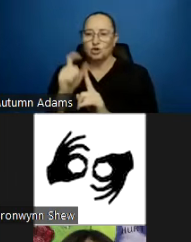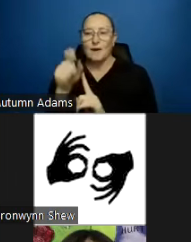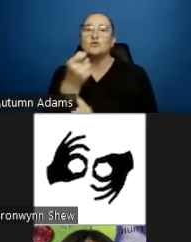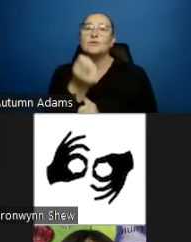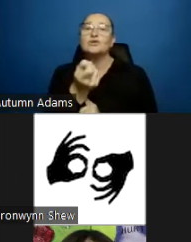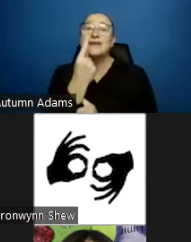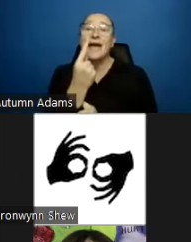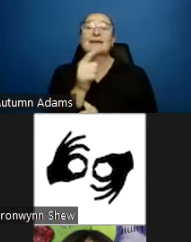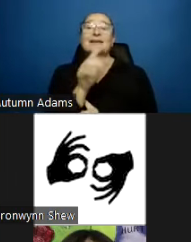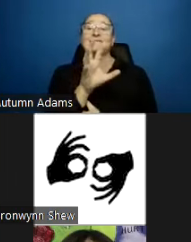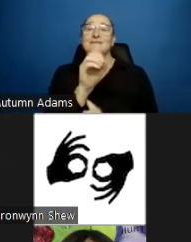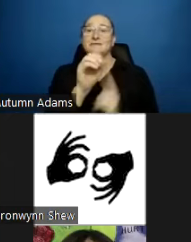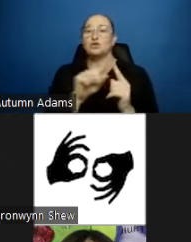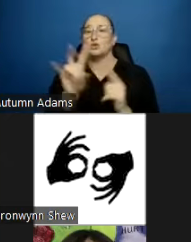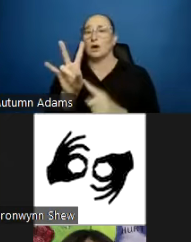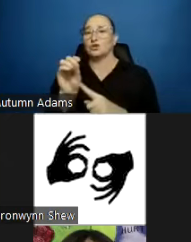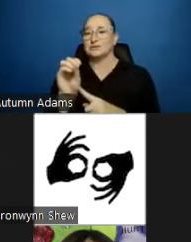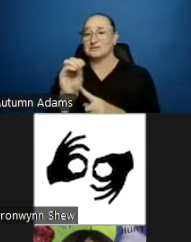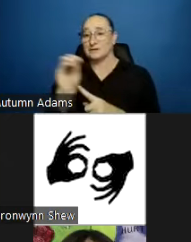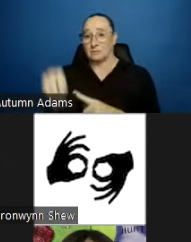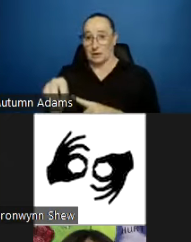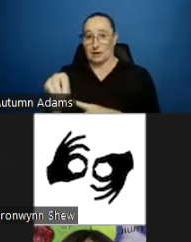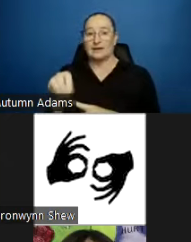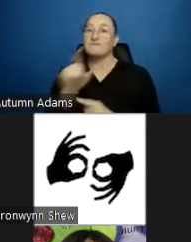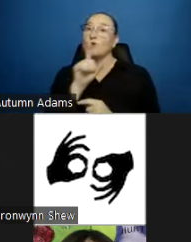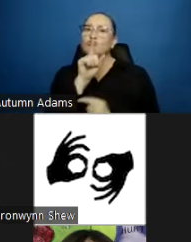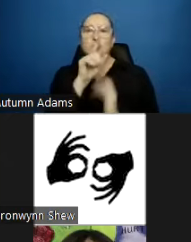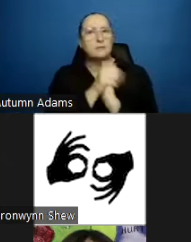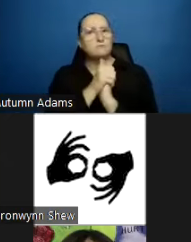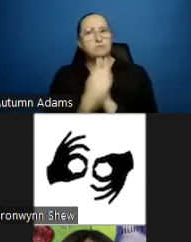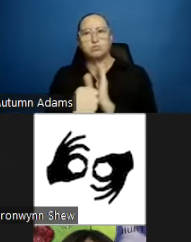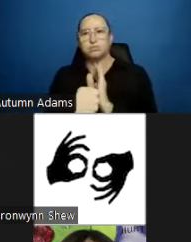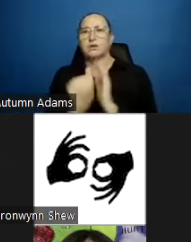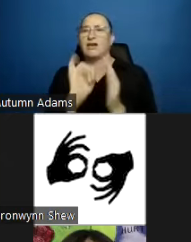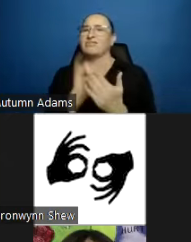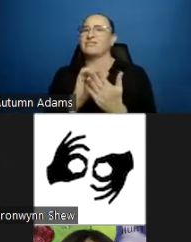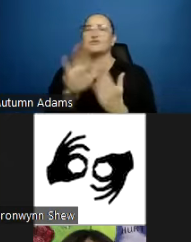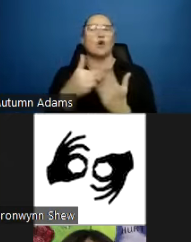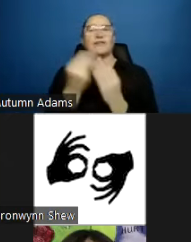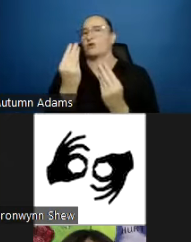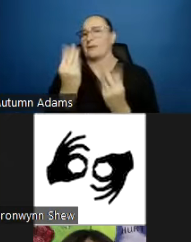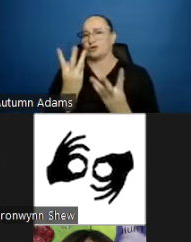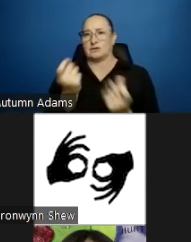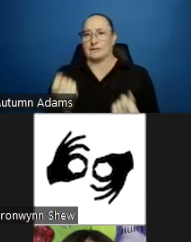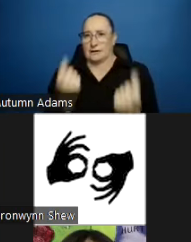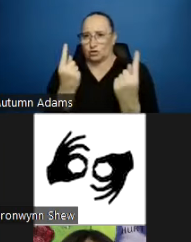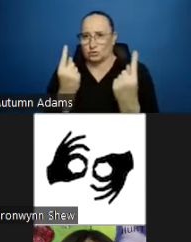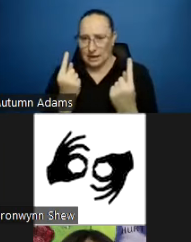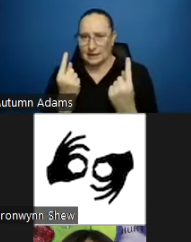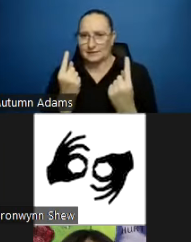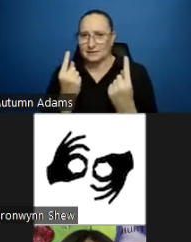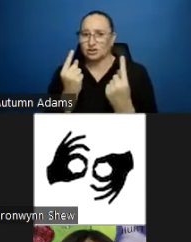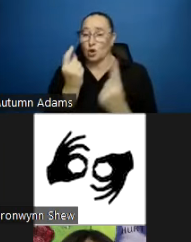to 75% of the information, if they're really skilled, that is all they're getting. So understand for that